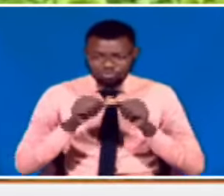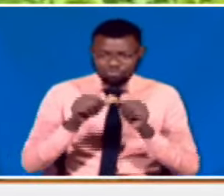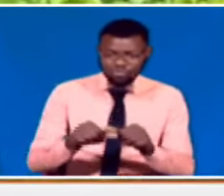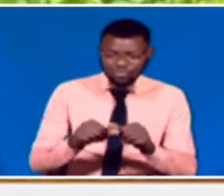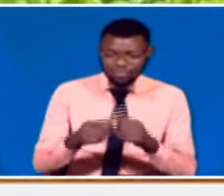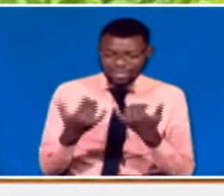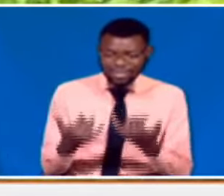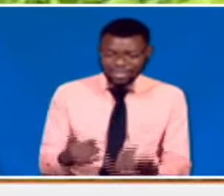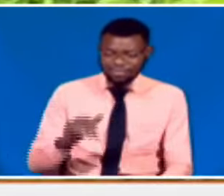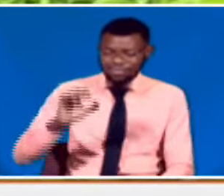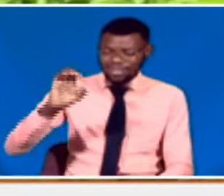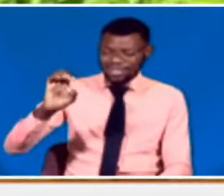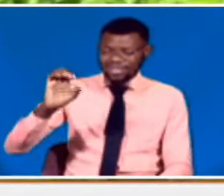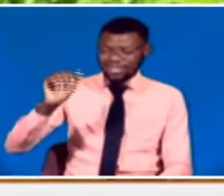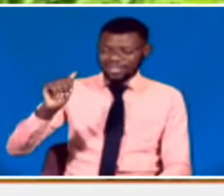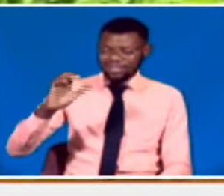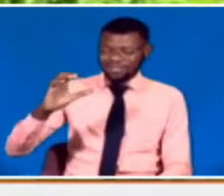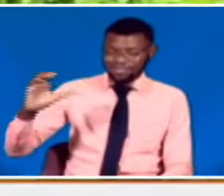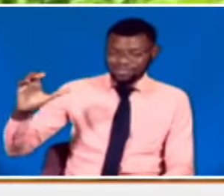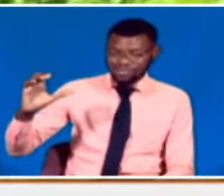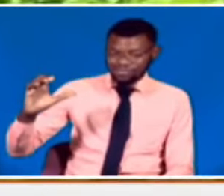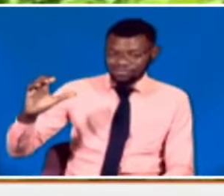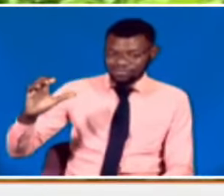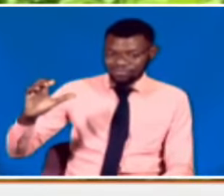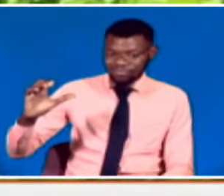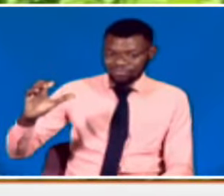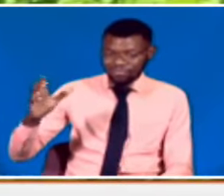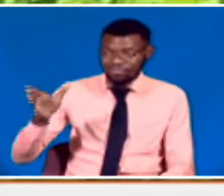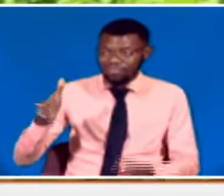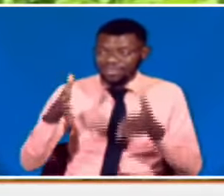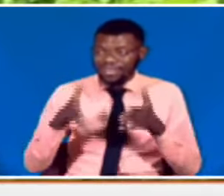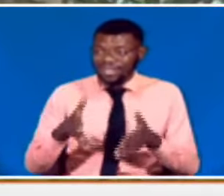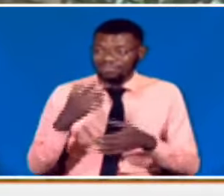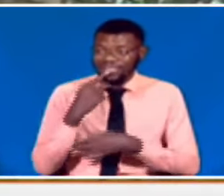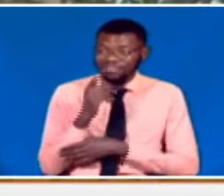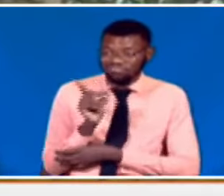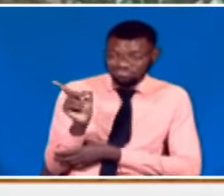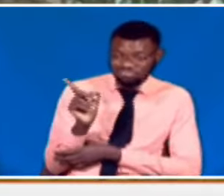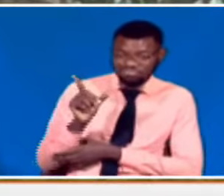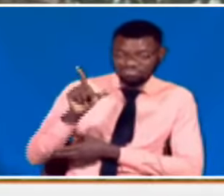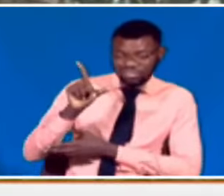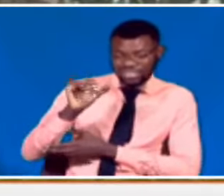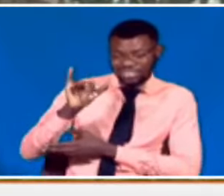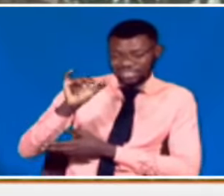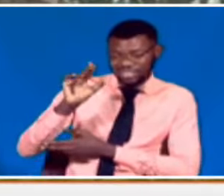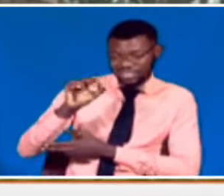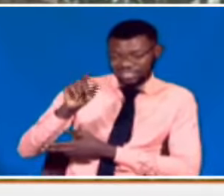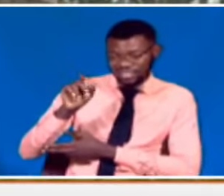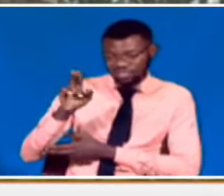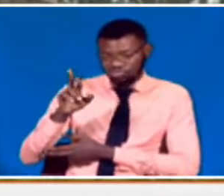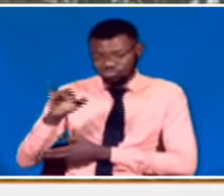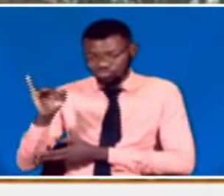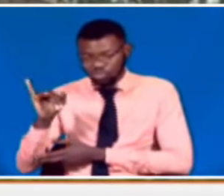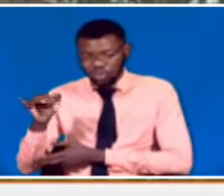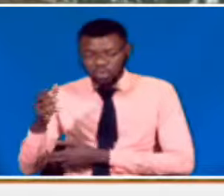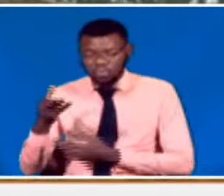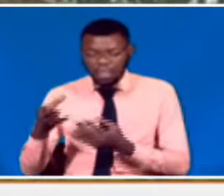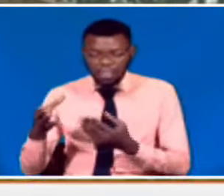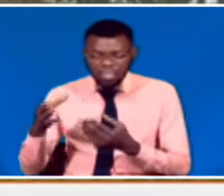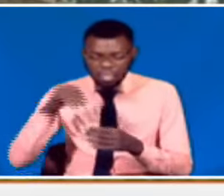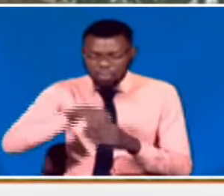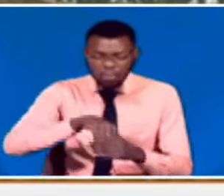and Anti-Corruption Commission, EACC, has now flagged Linturi for alleged interference in the recovery of public